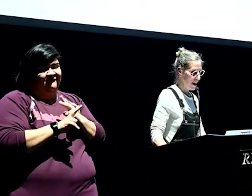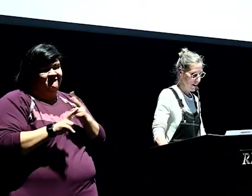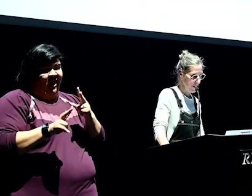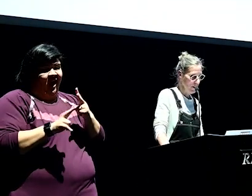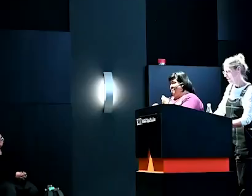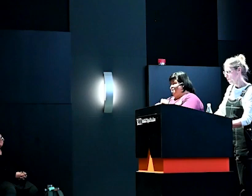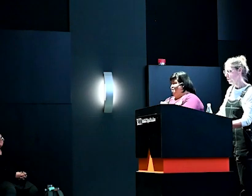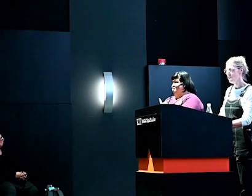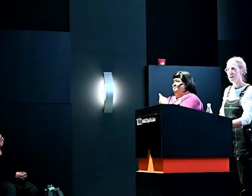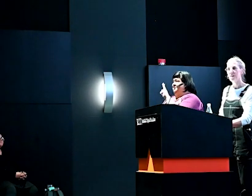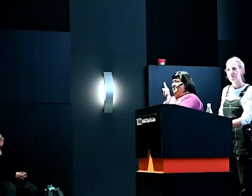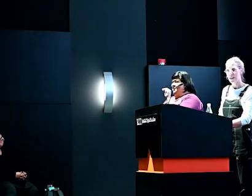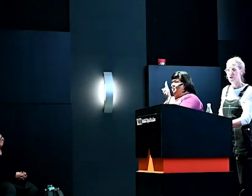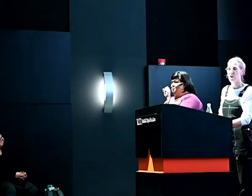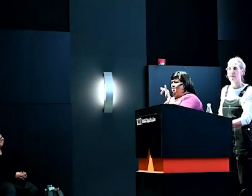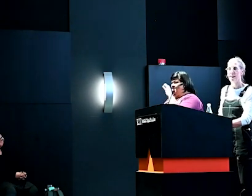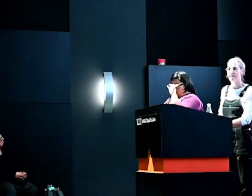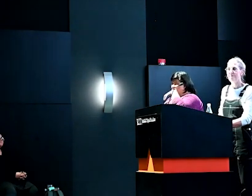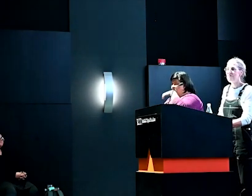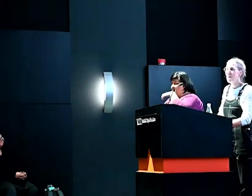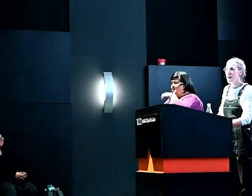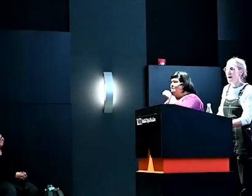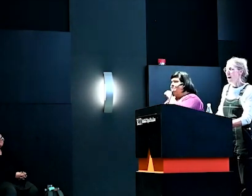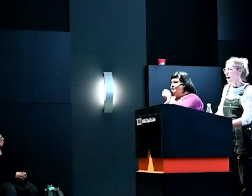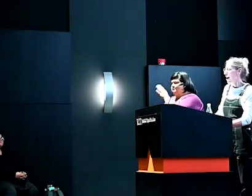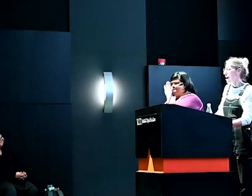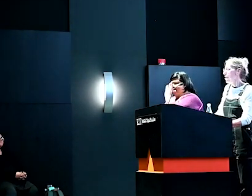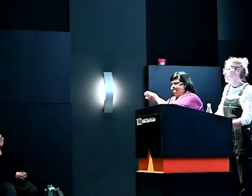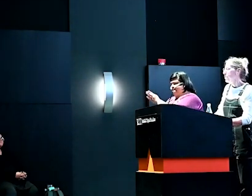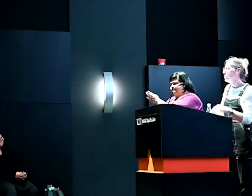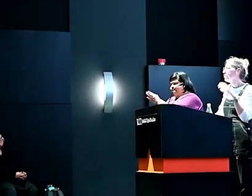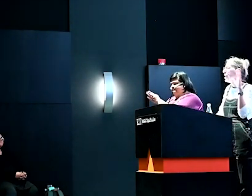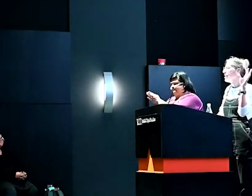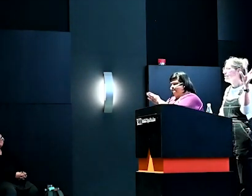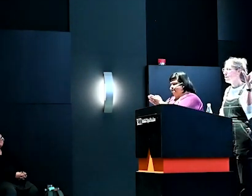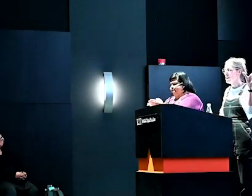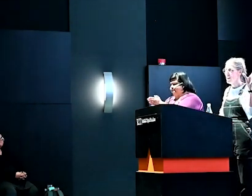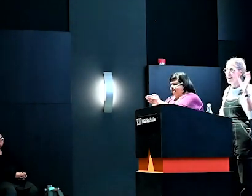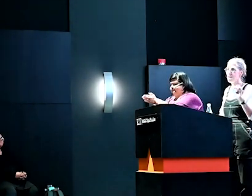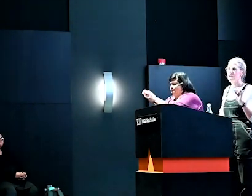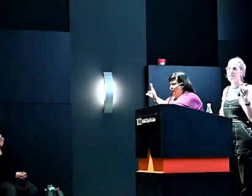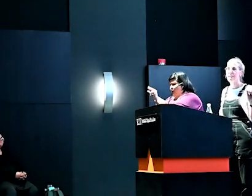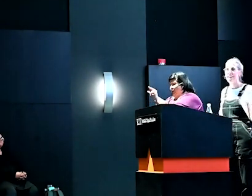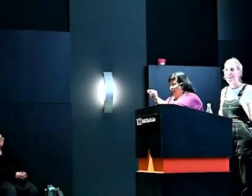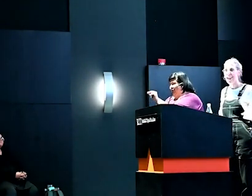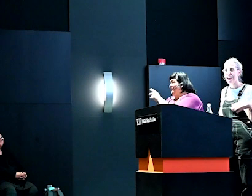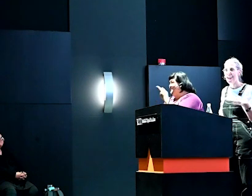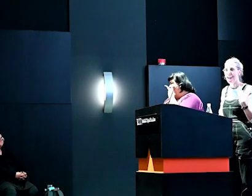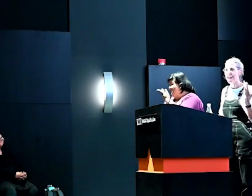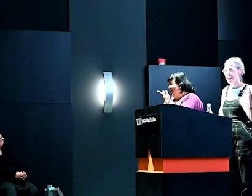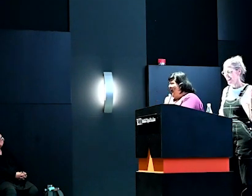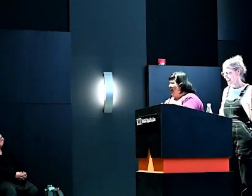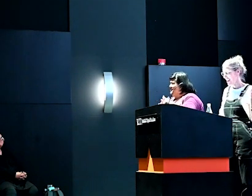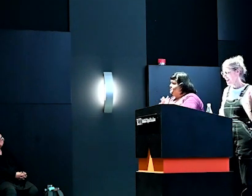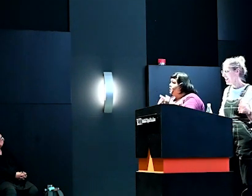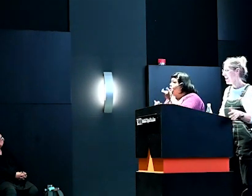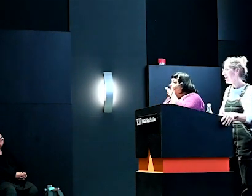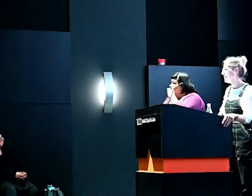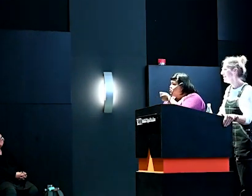career path, which has been a straight line. You see, I started interested